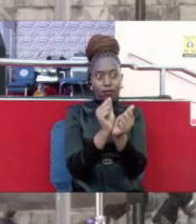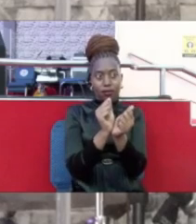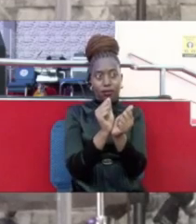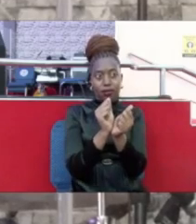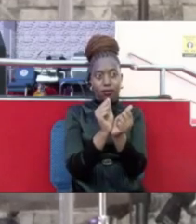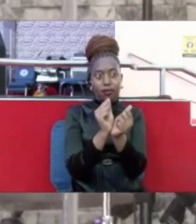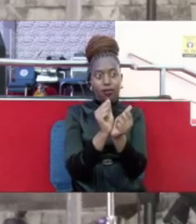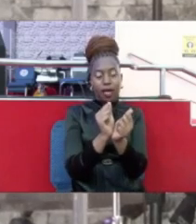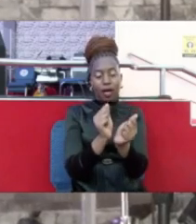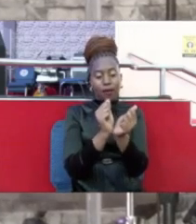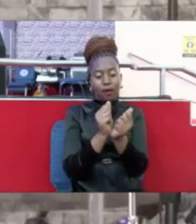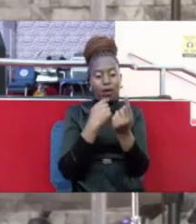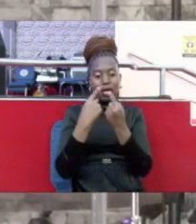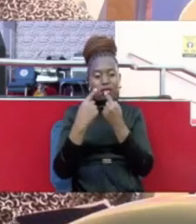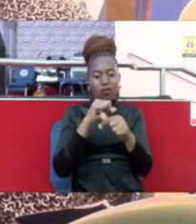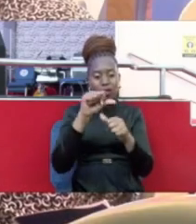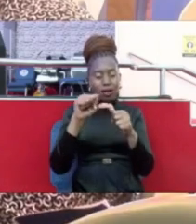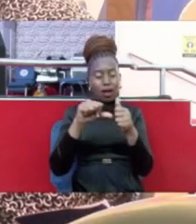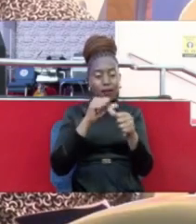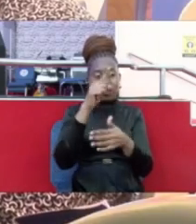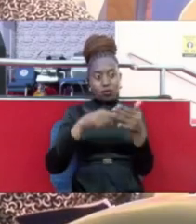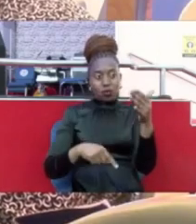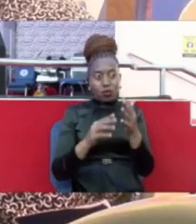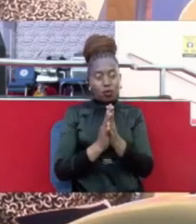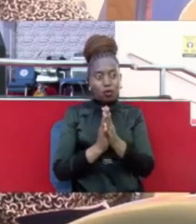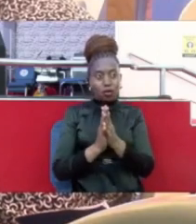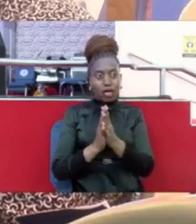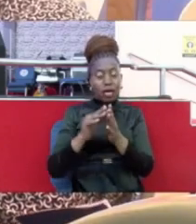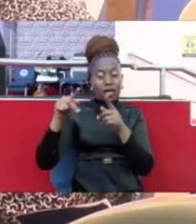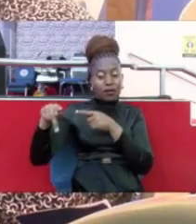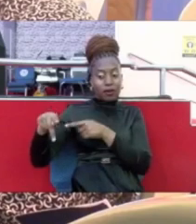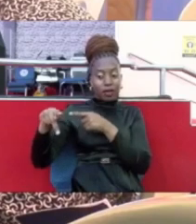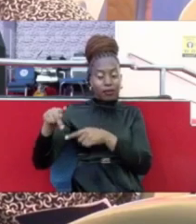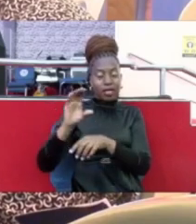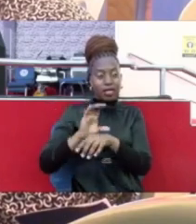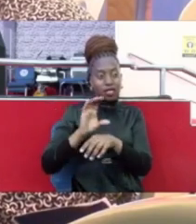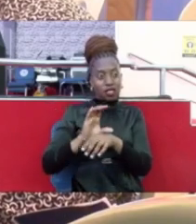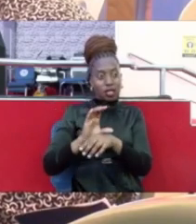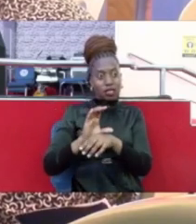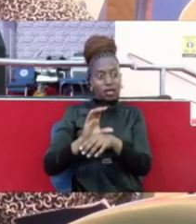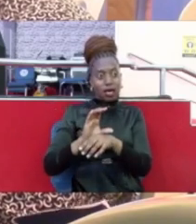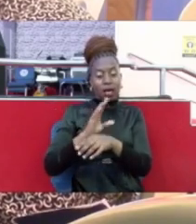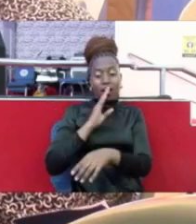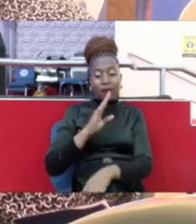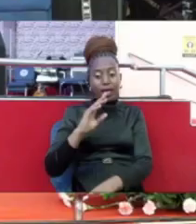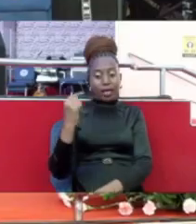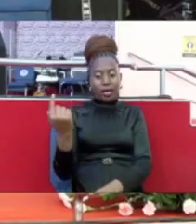He talks about the Philippian church being the only church